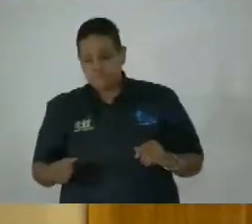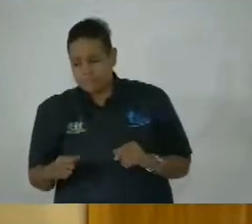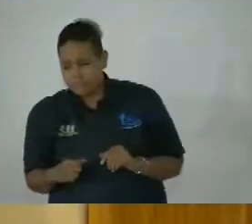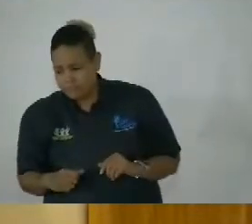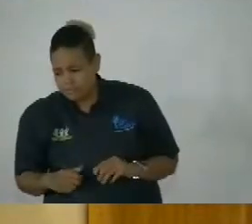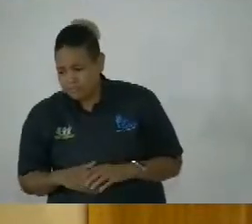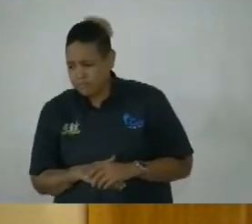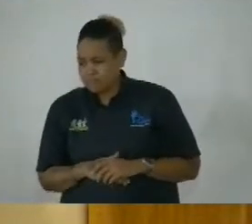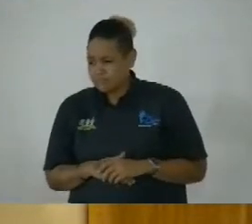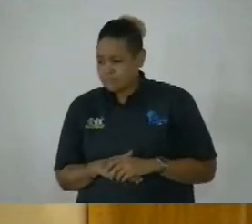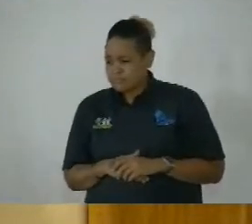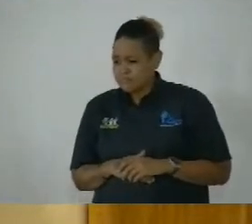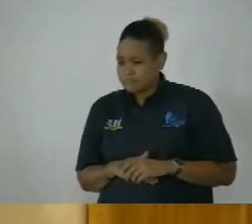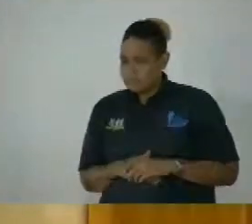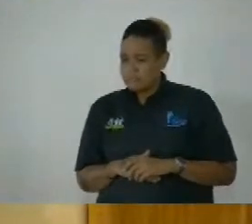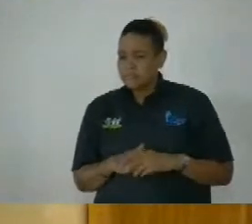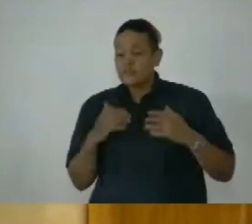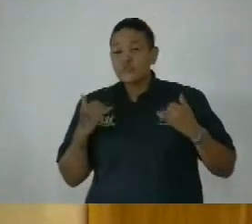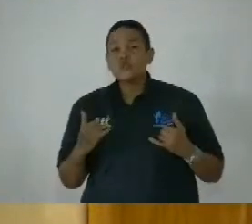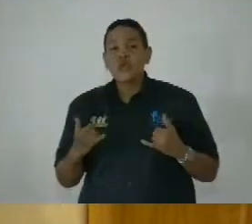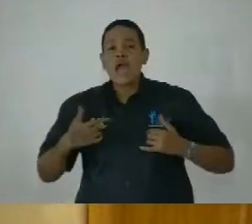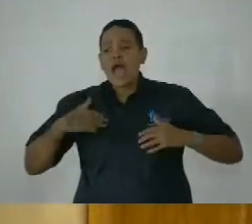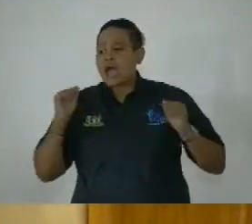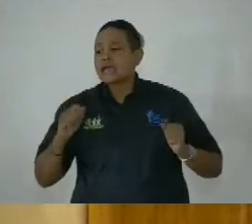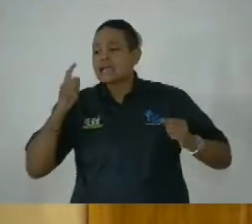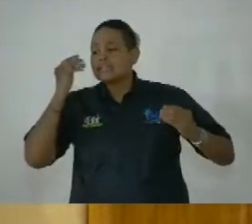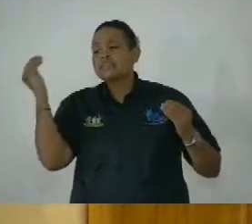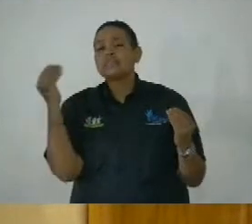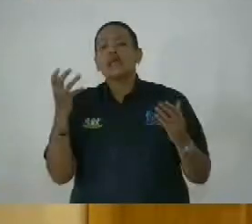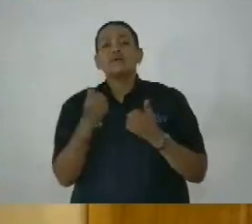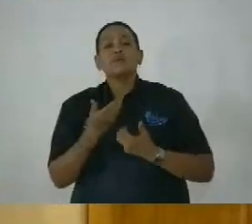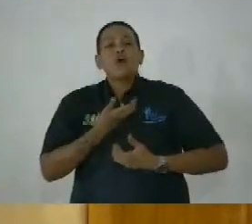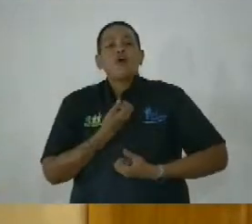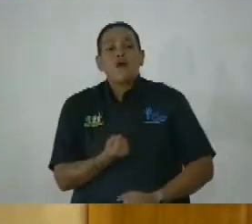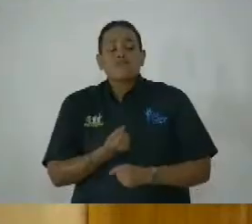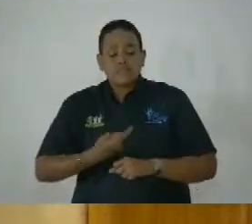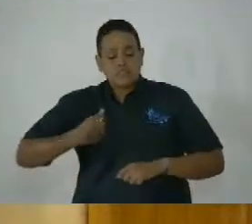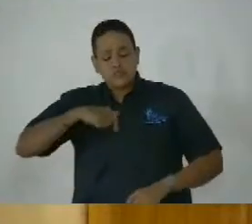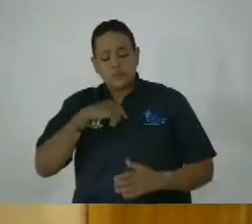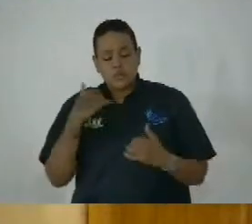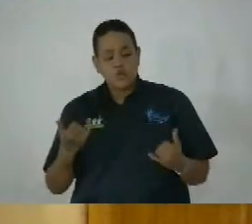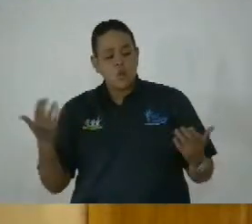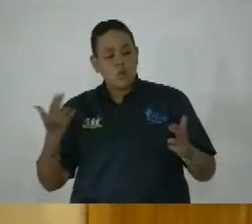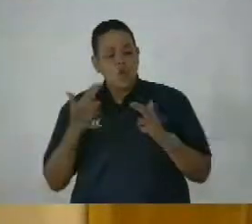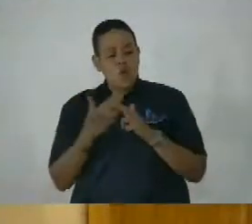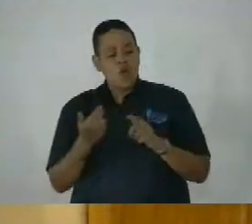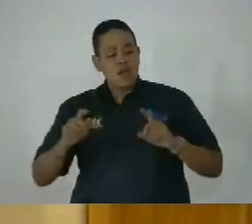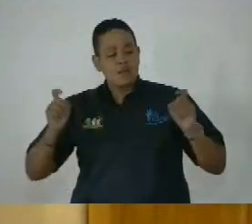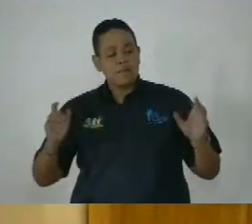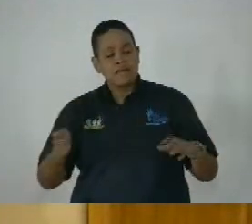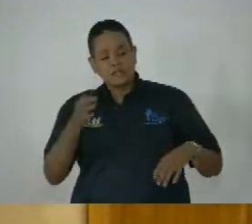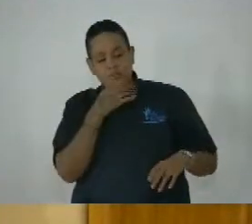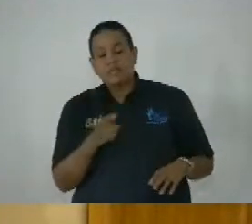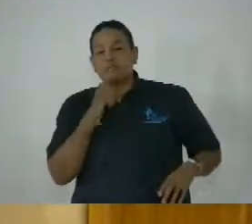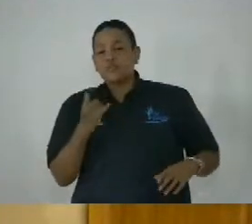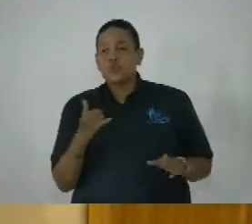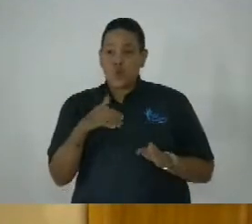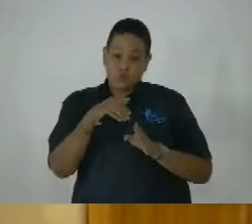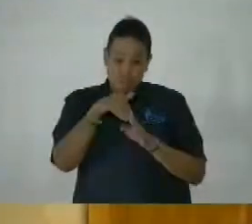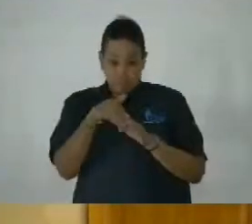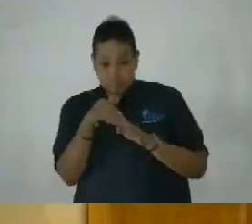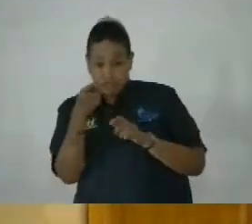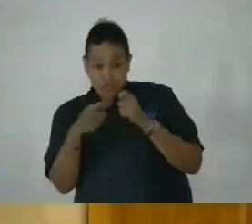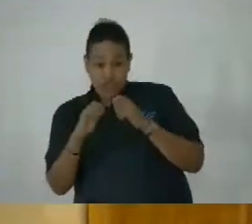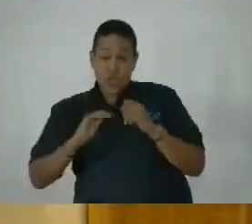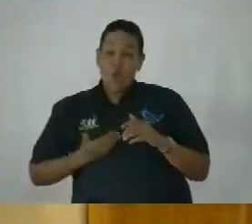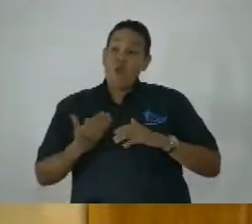Right? But today, I can say with confidence, we are at what the management experts say are a tipping point in our country's